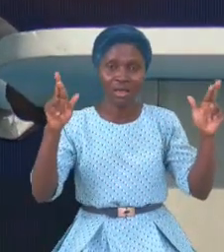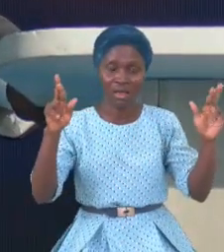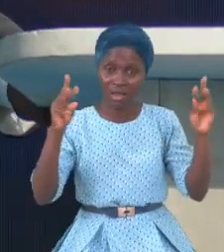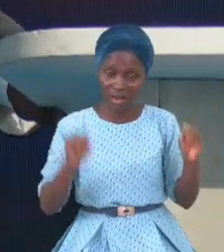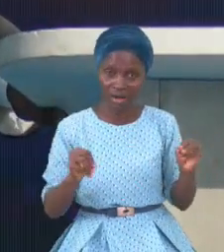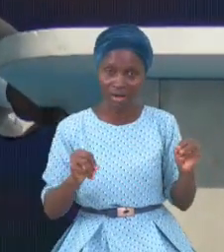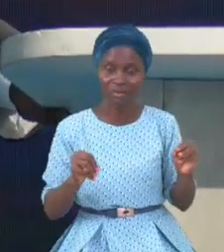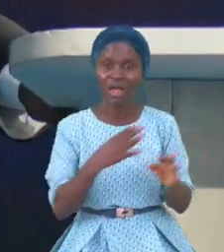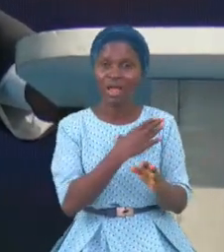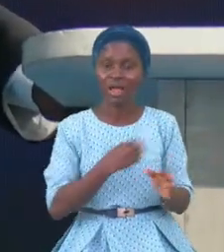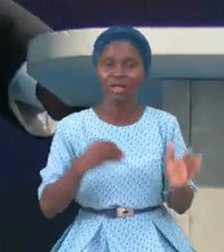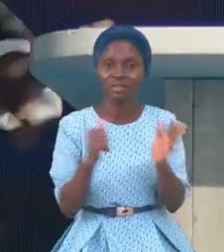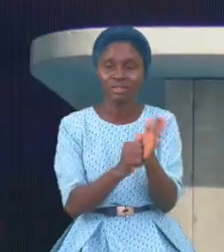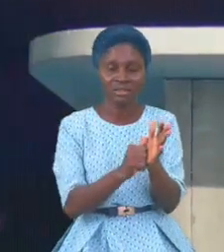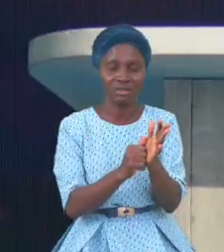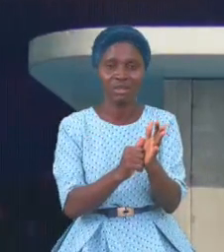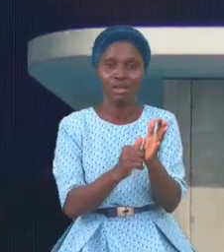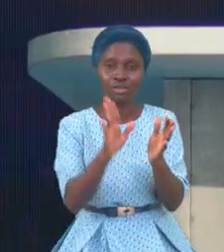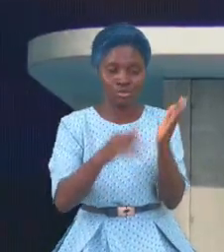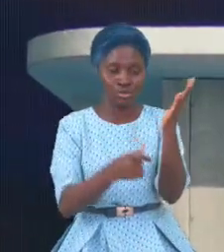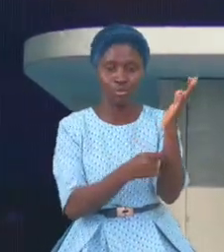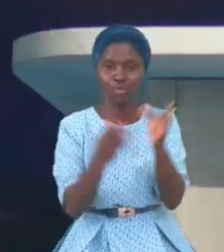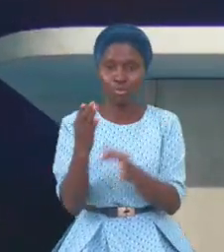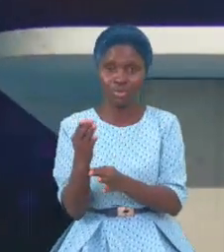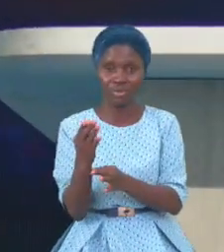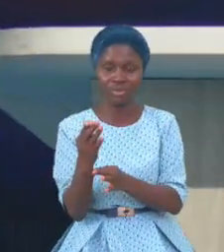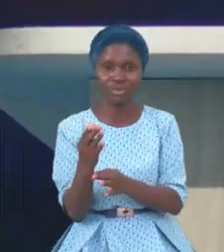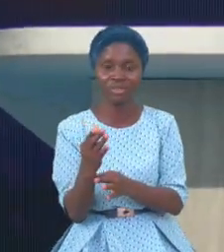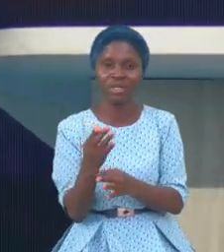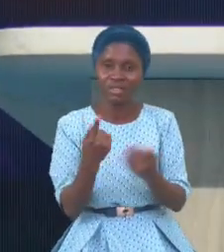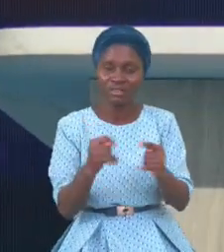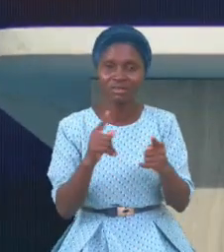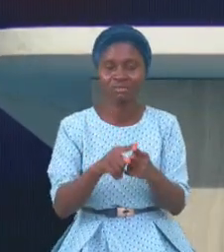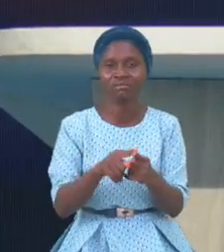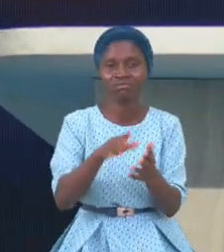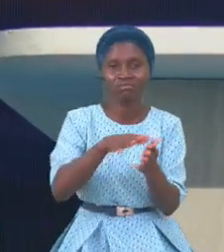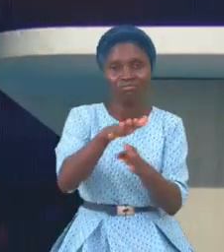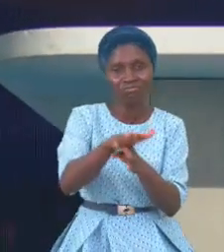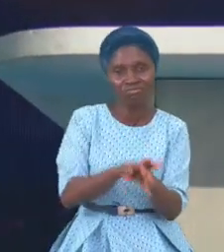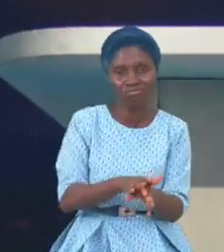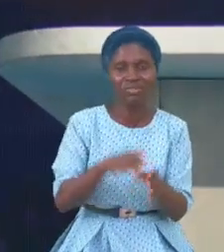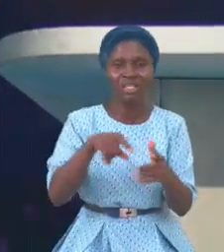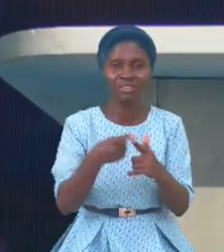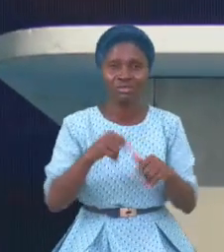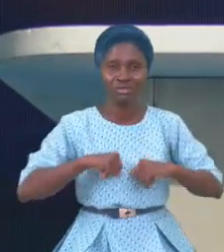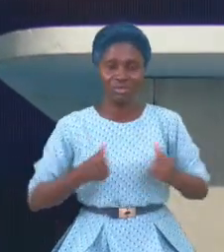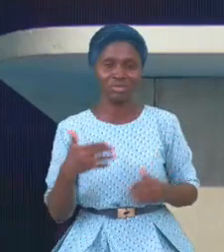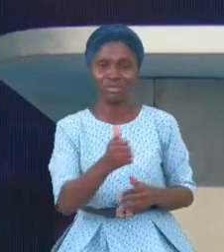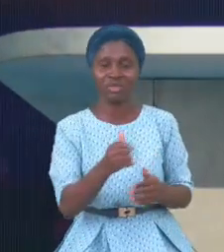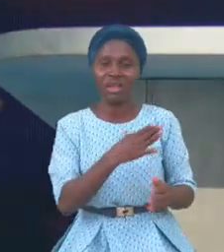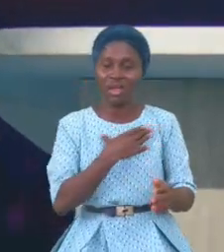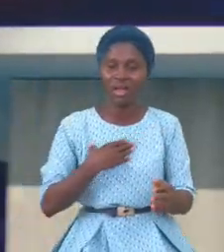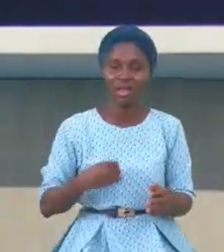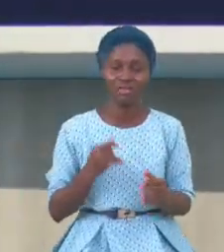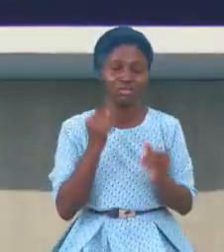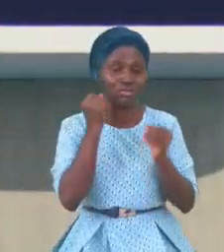the soul. You stop that thing, you get up, and then if you need to exercise yourself, you need to, you know, read some,